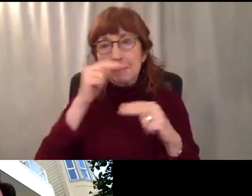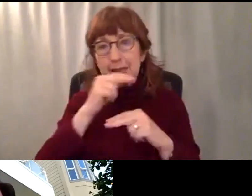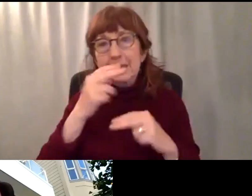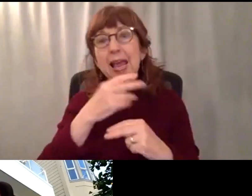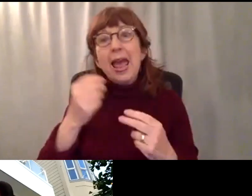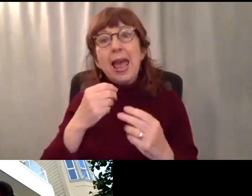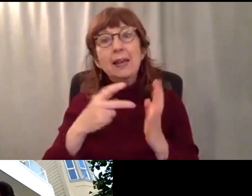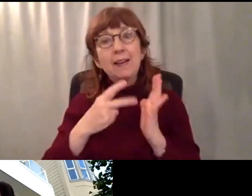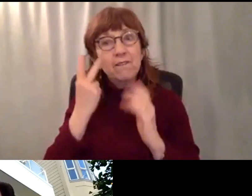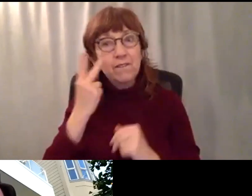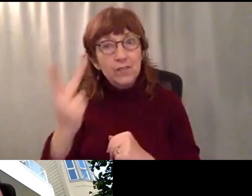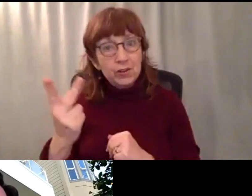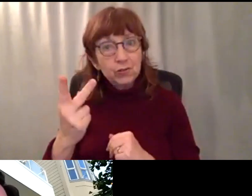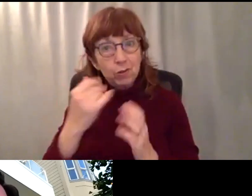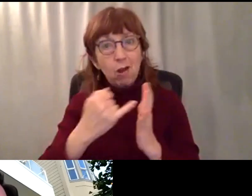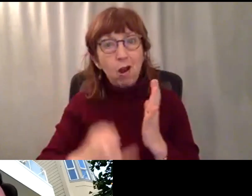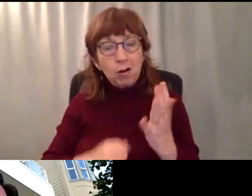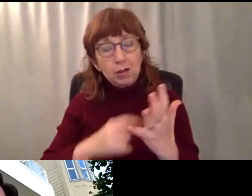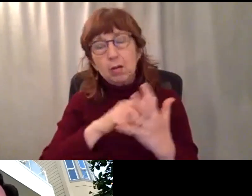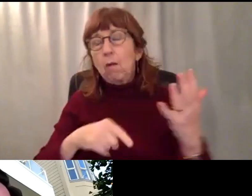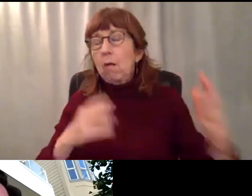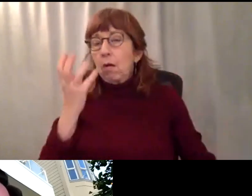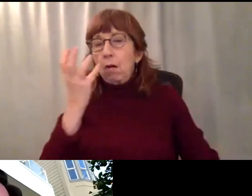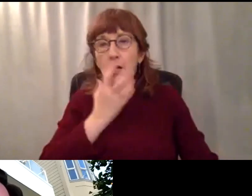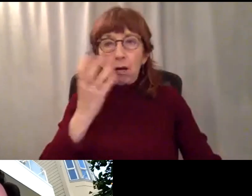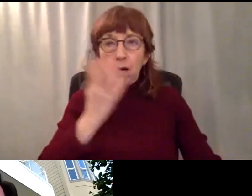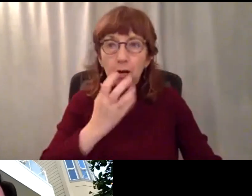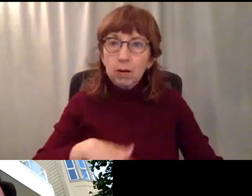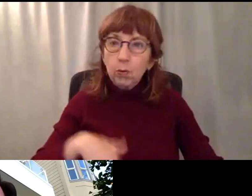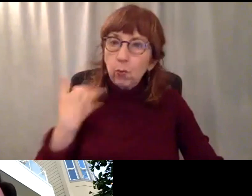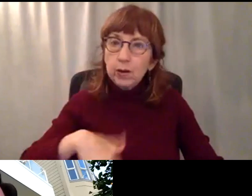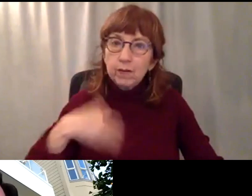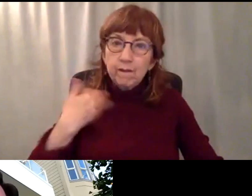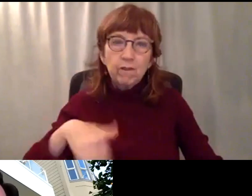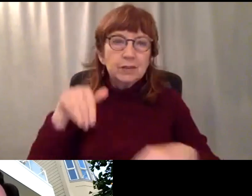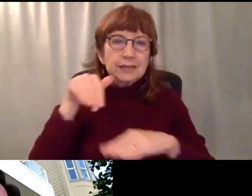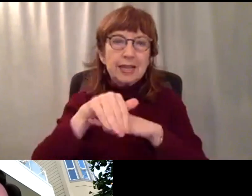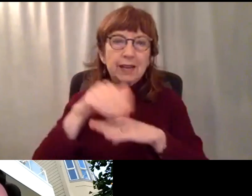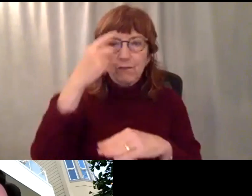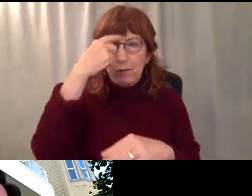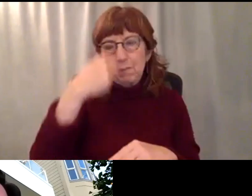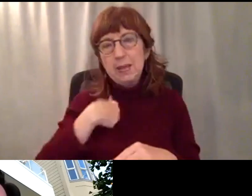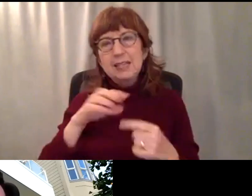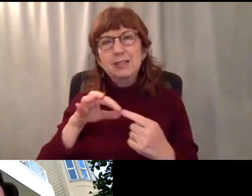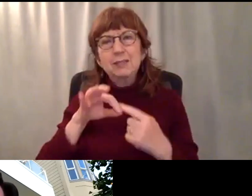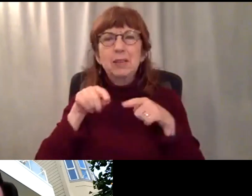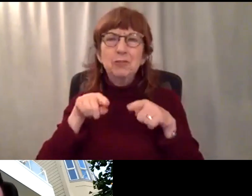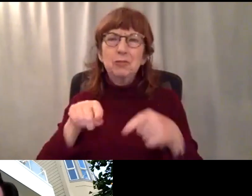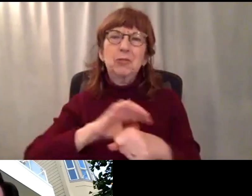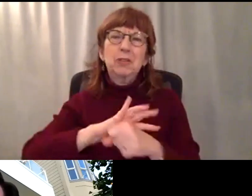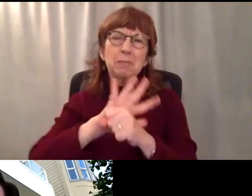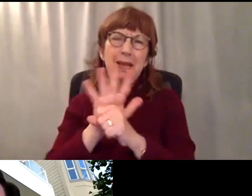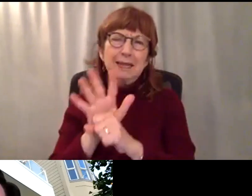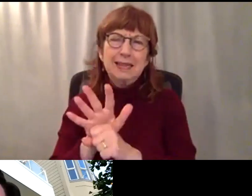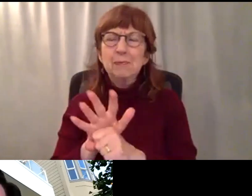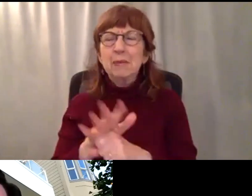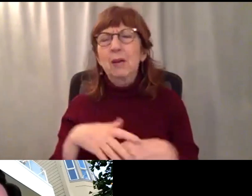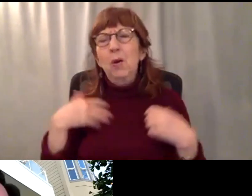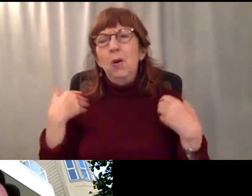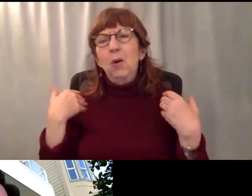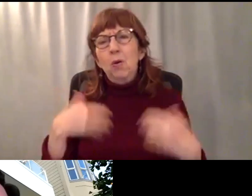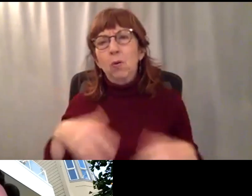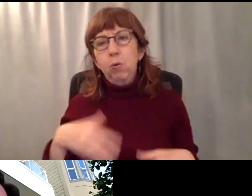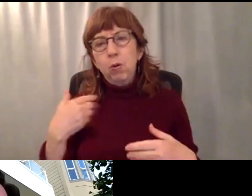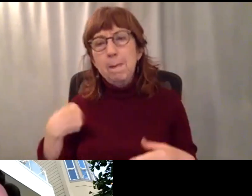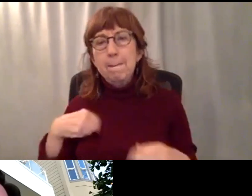visual artist. And this was such a wonderful night for me, especially during the pandemic. I feel a lot of us